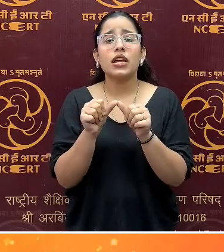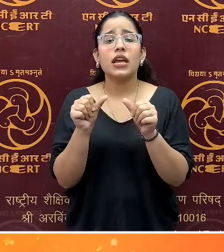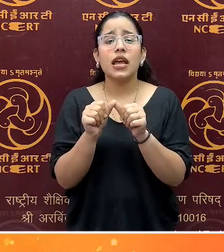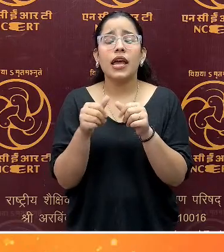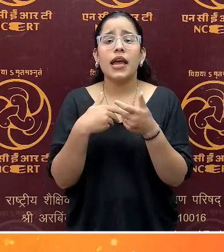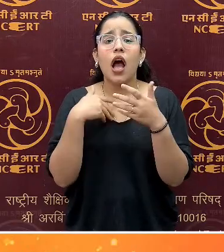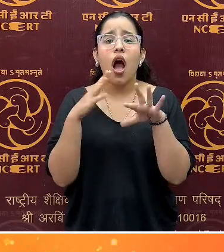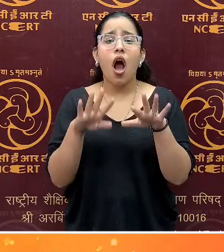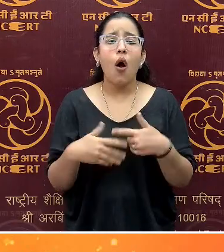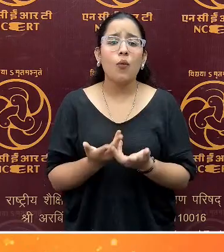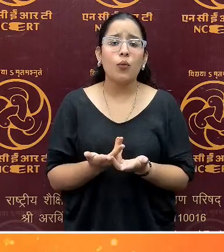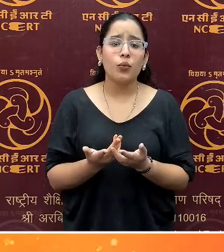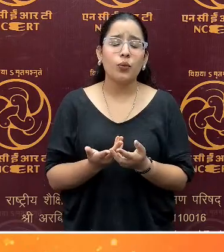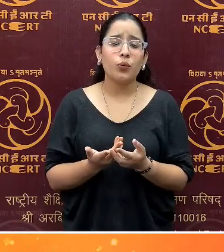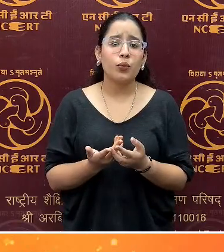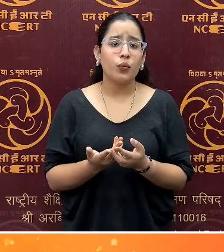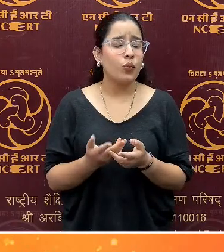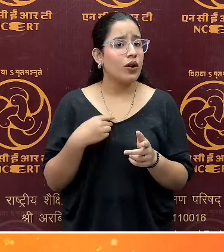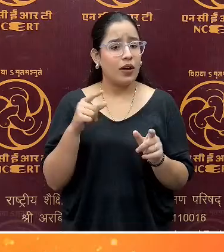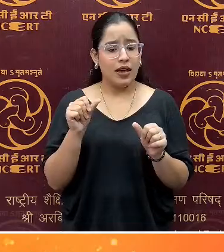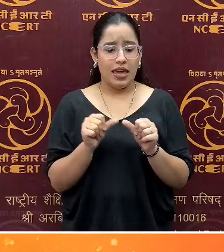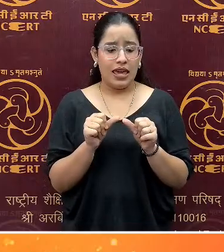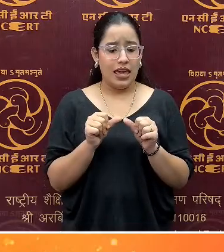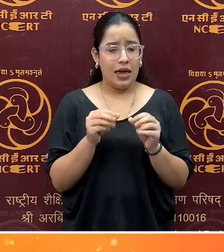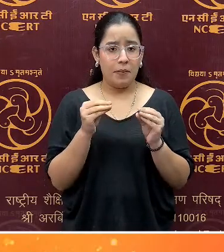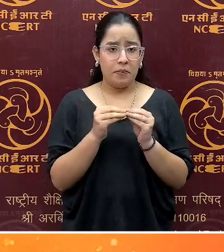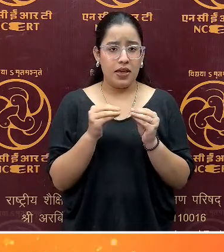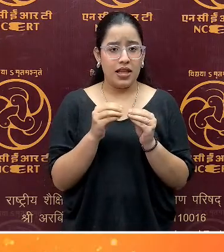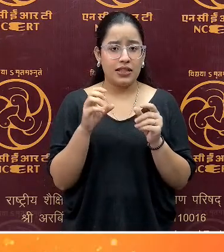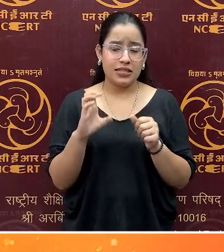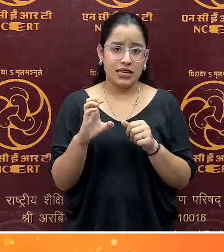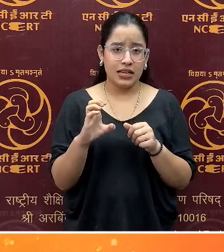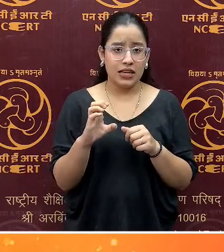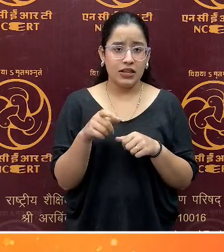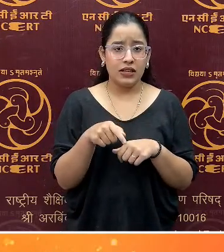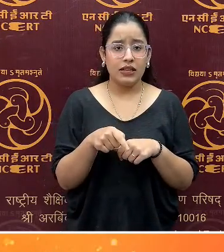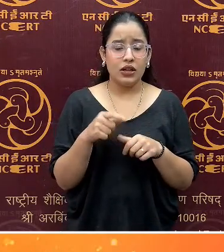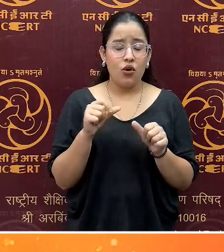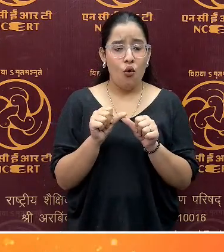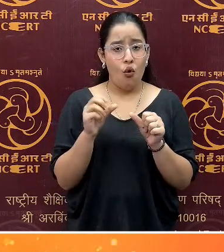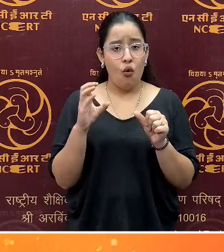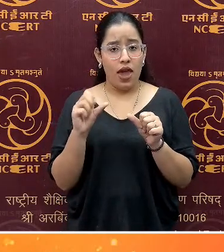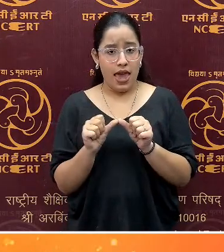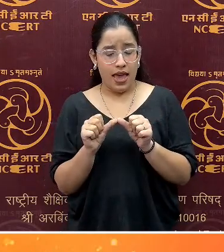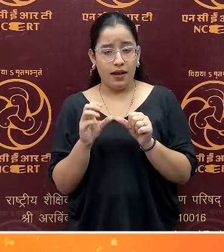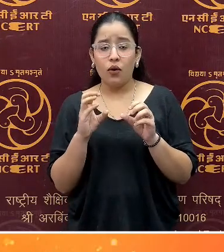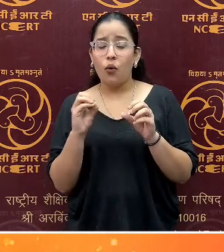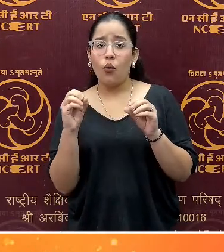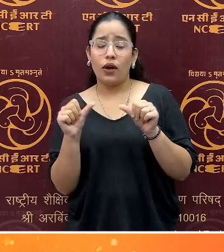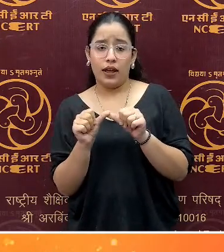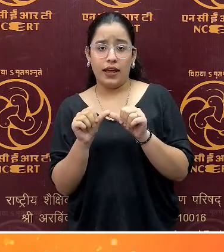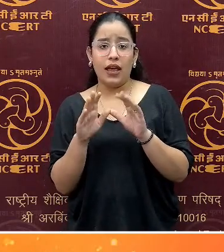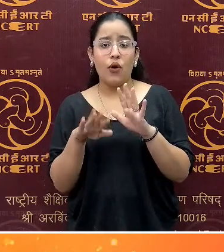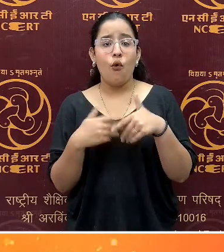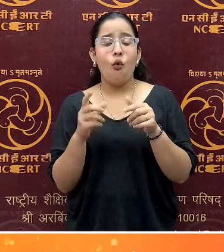question, because it's point through B and C. So OA is through OB and then B to